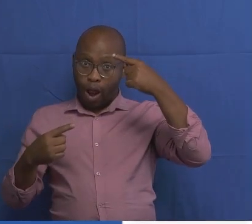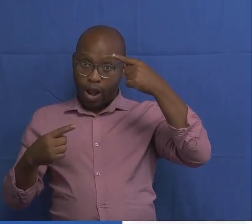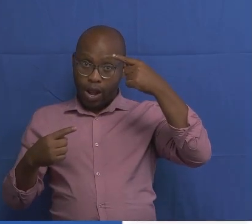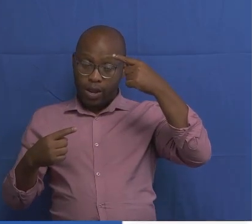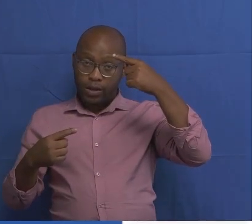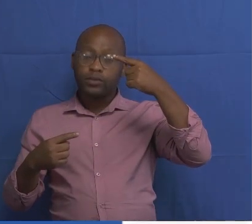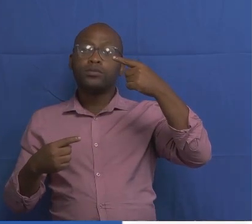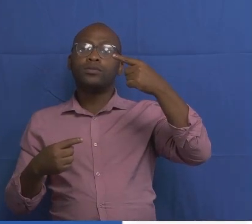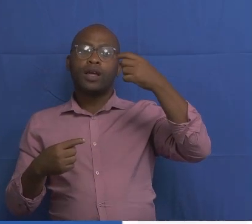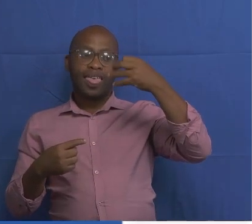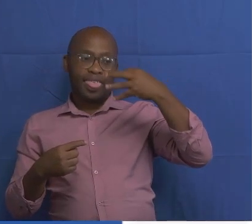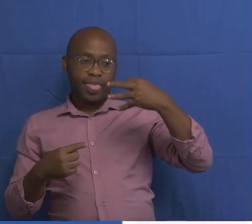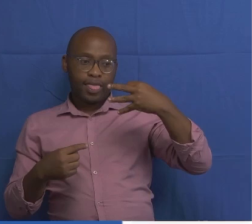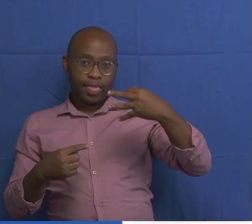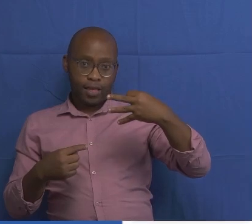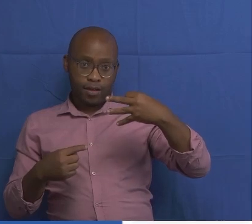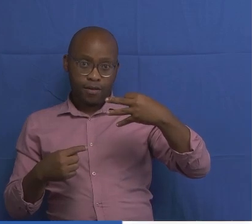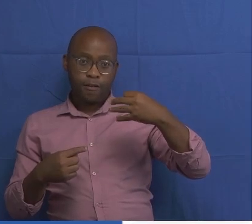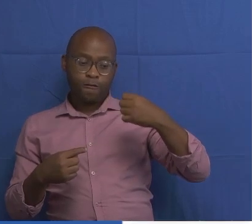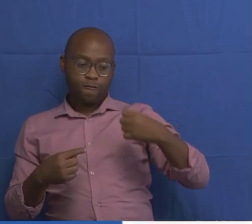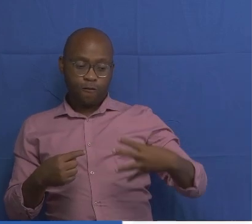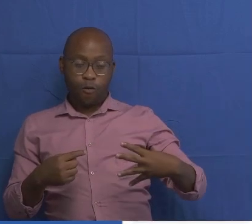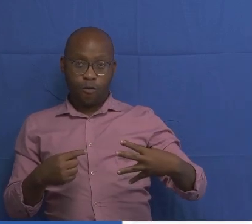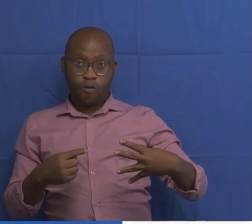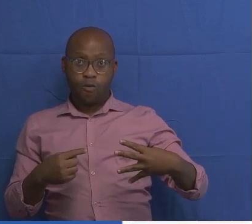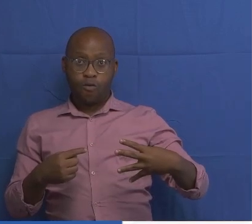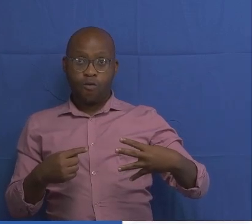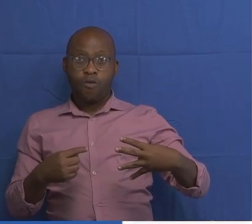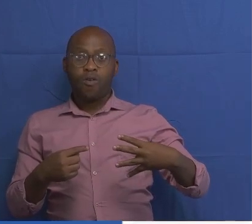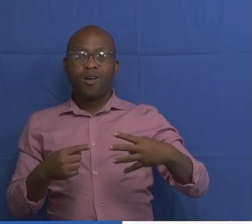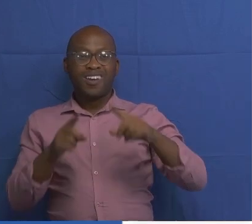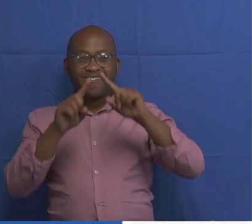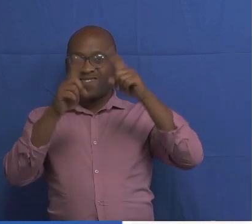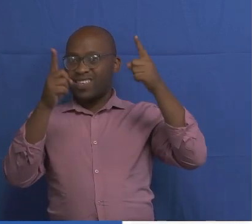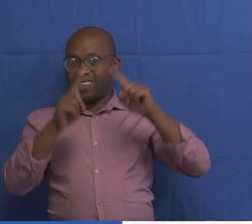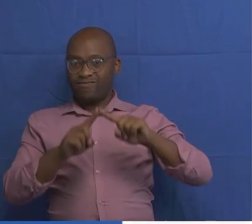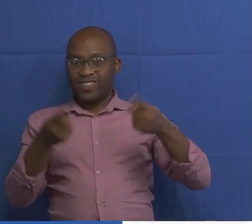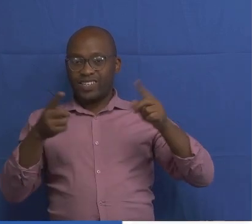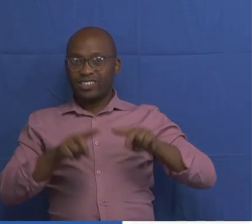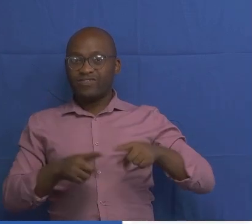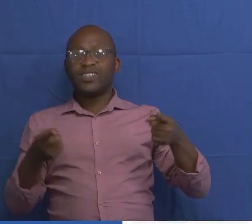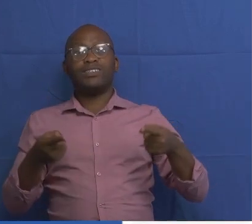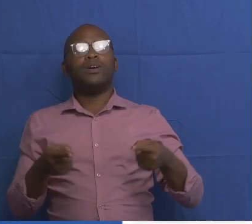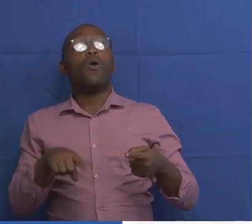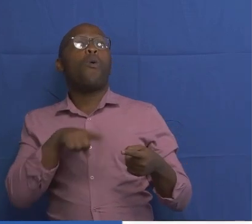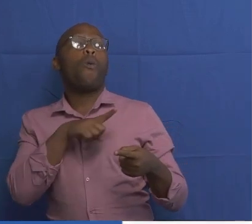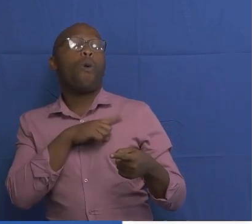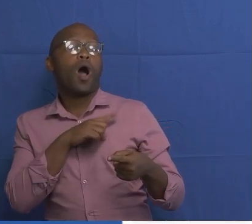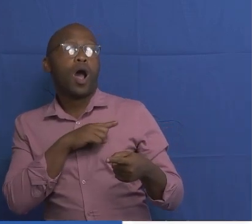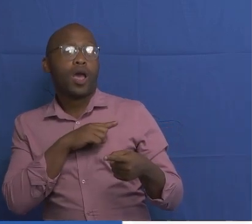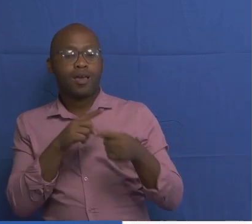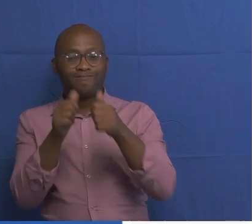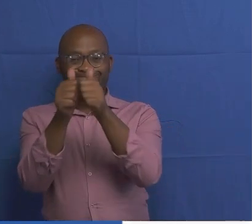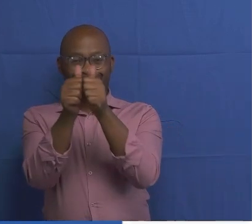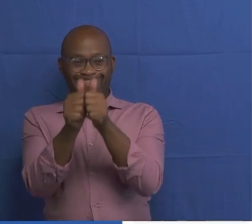gene number 4 have got heterozygous alleles. Because now the alleles, you might be asking yourself,